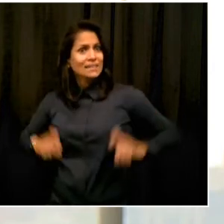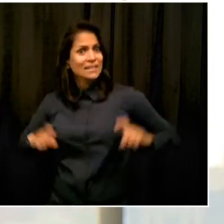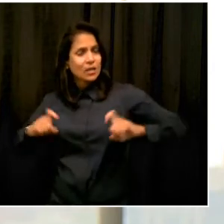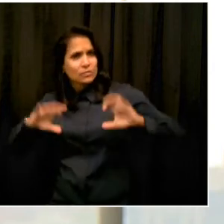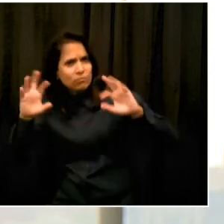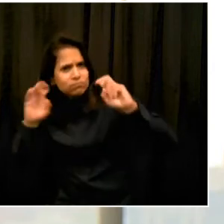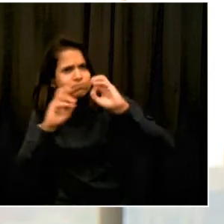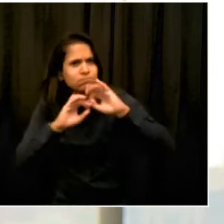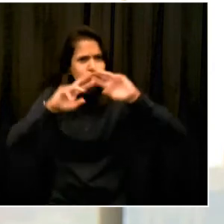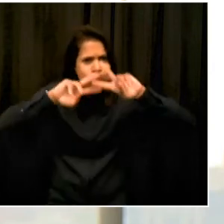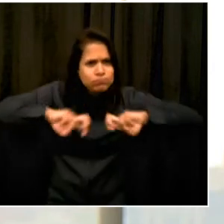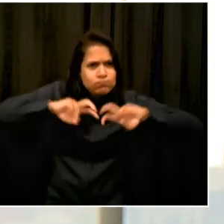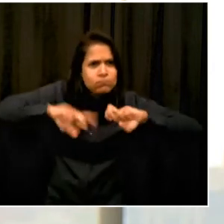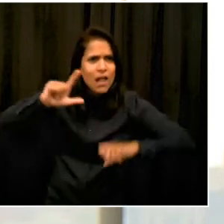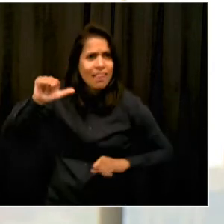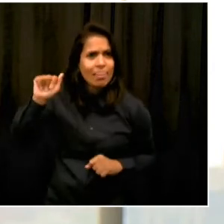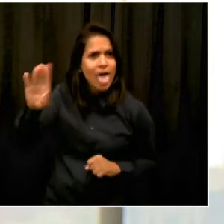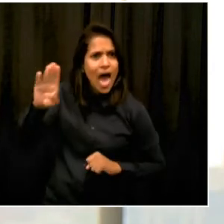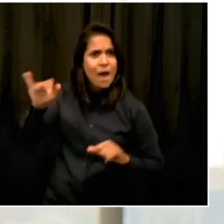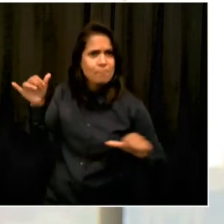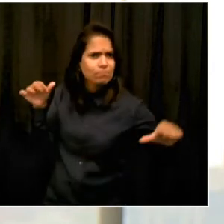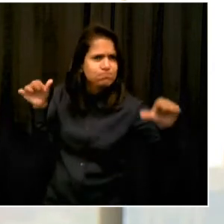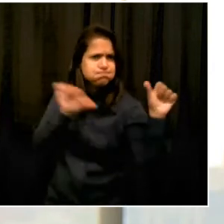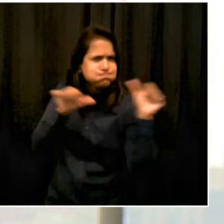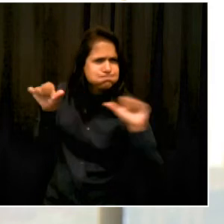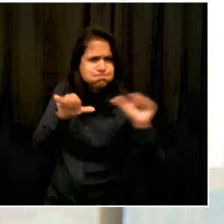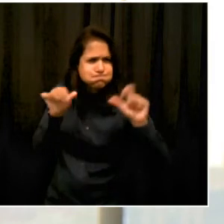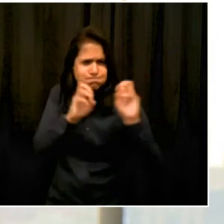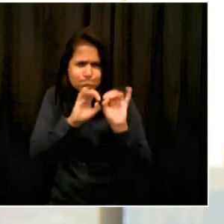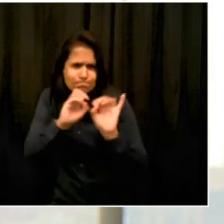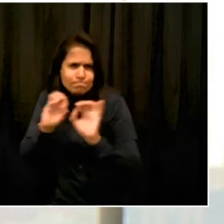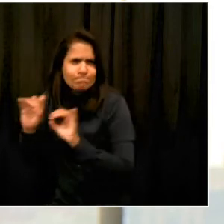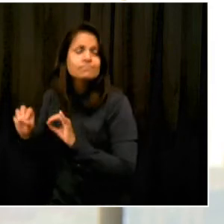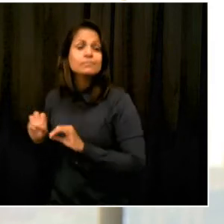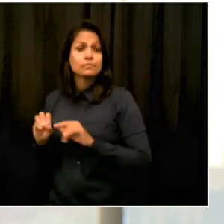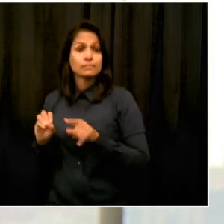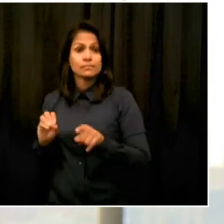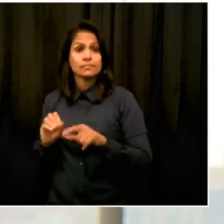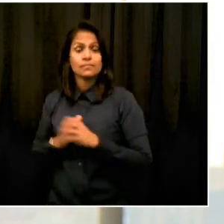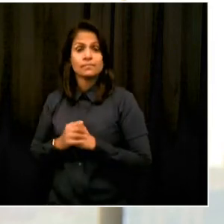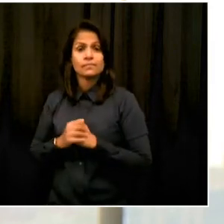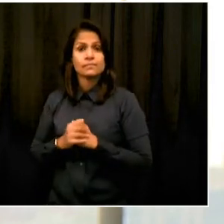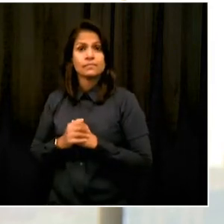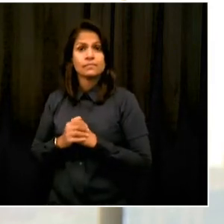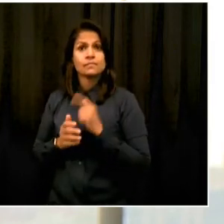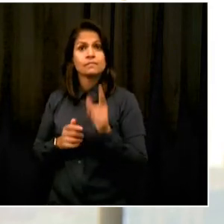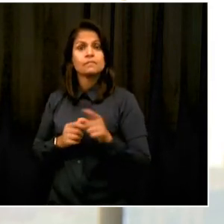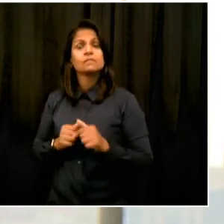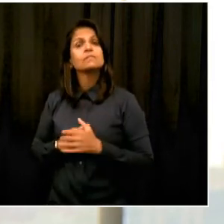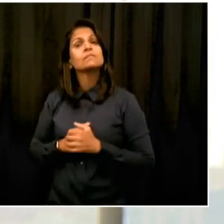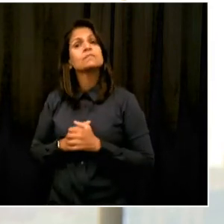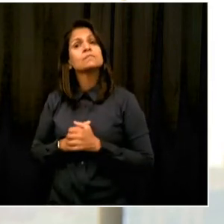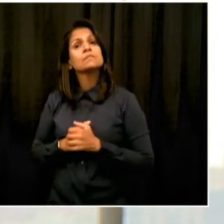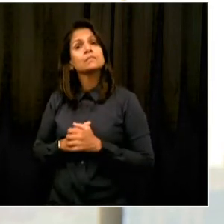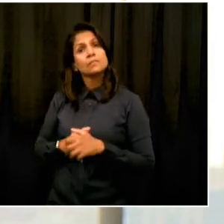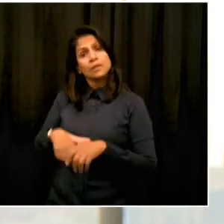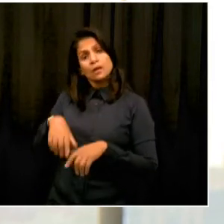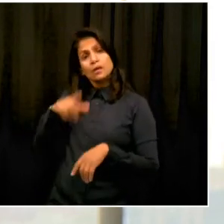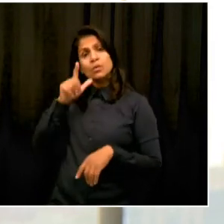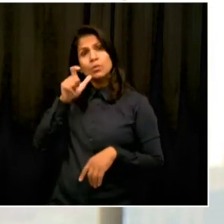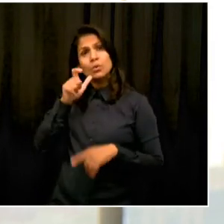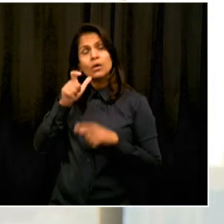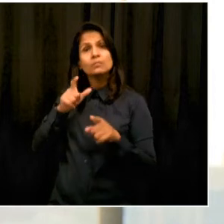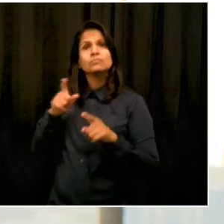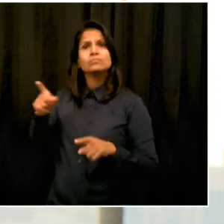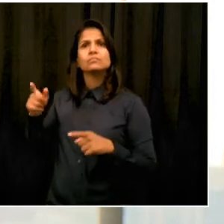we know for generations, healthcare has gone to those who can afford it. And we saw the disparities laid bare in